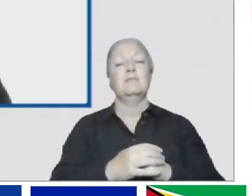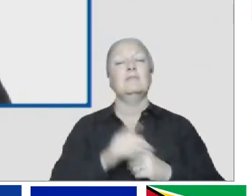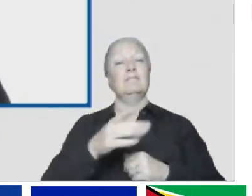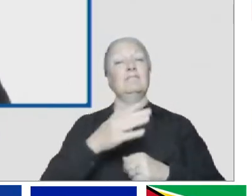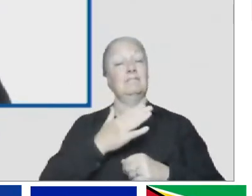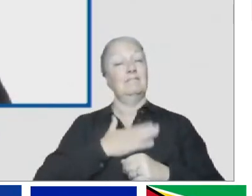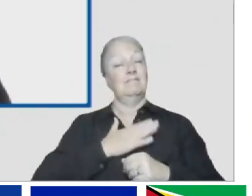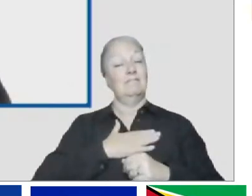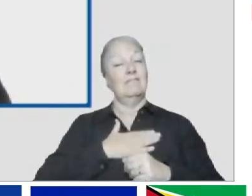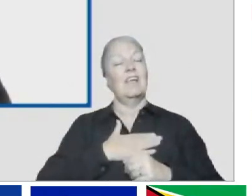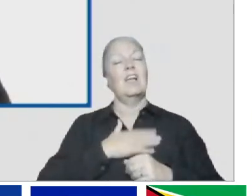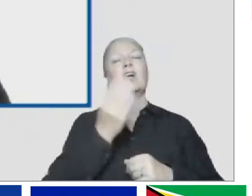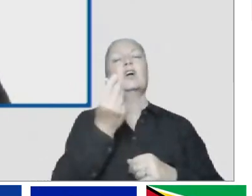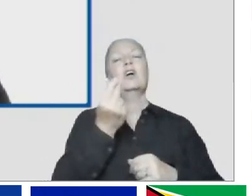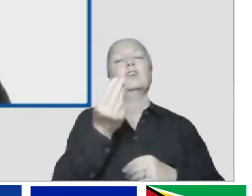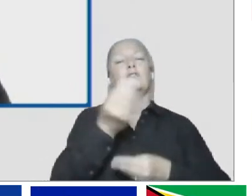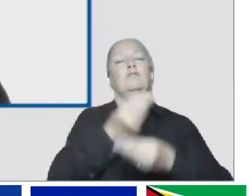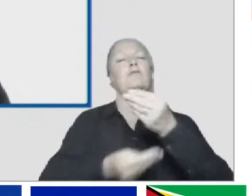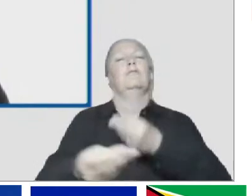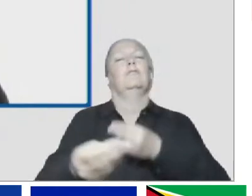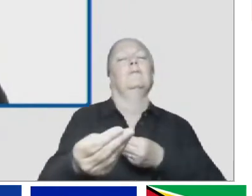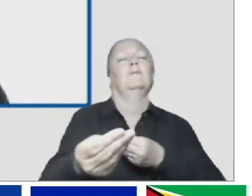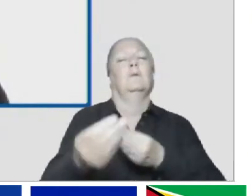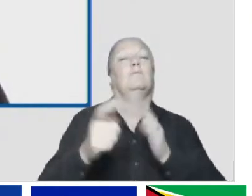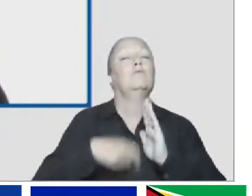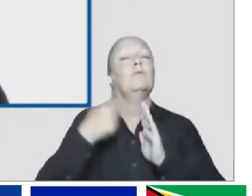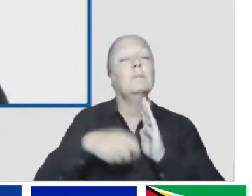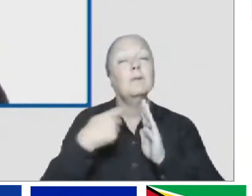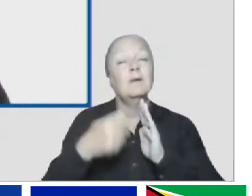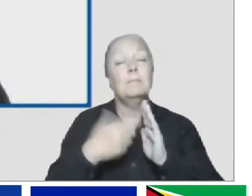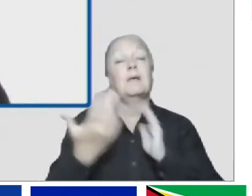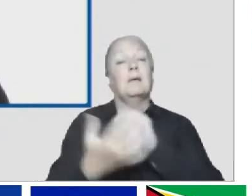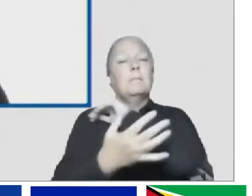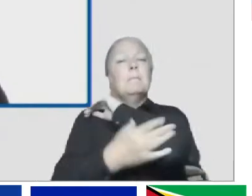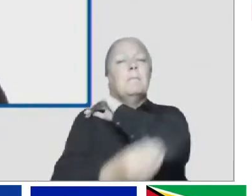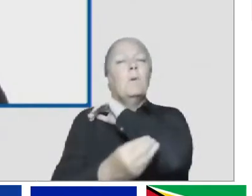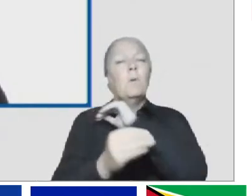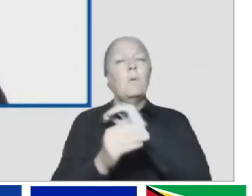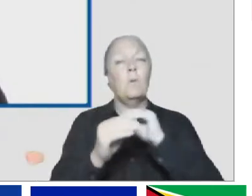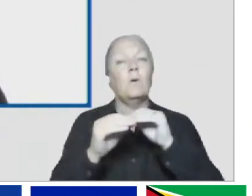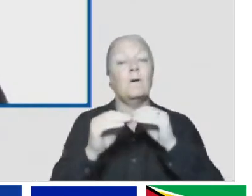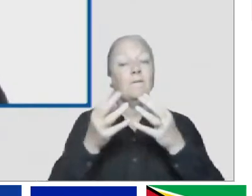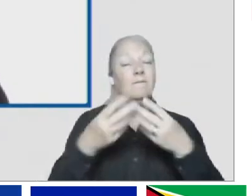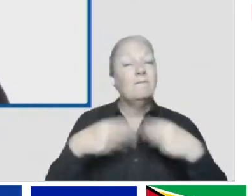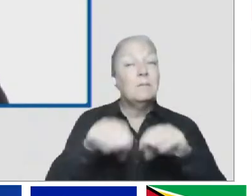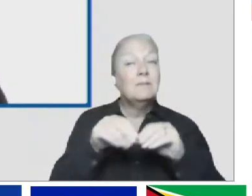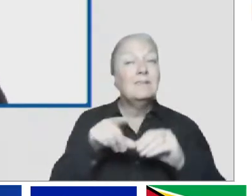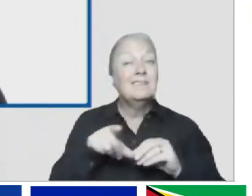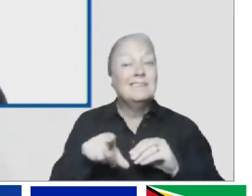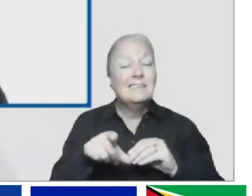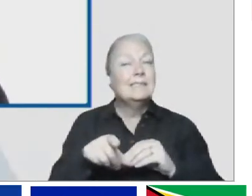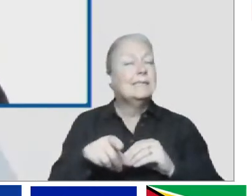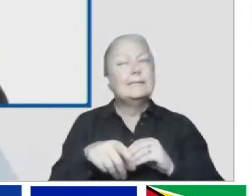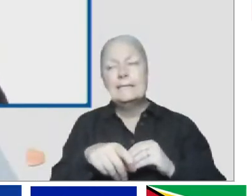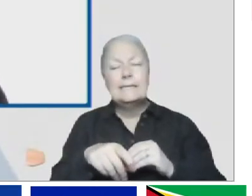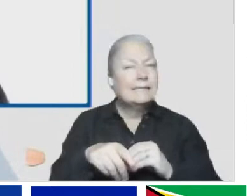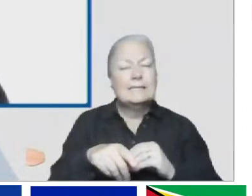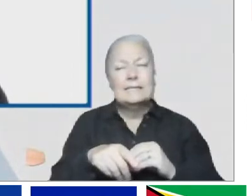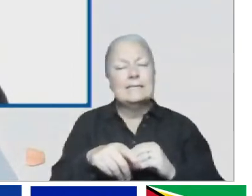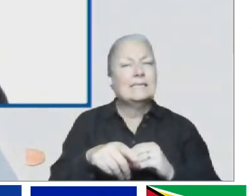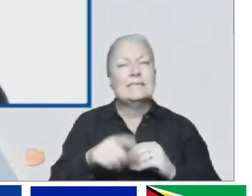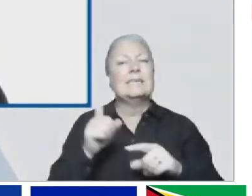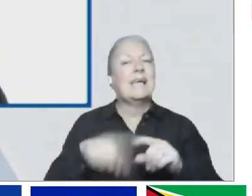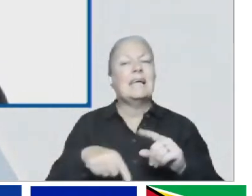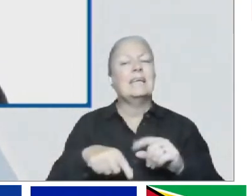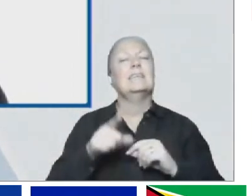which provides benefits to poor families who are subject to comply with conditions that promote the development of the human capital of